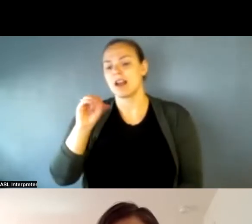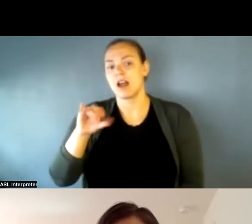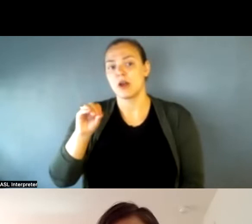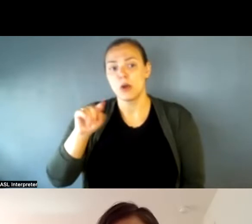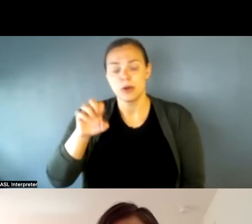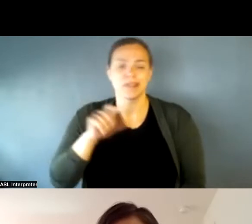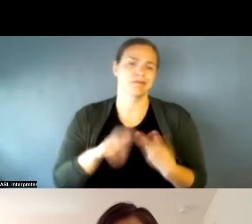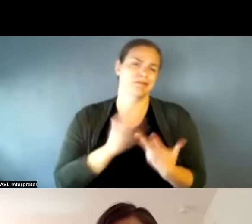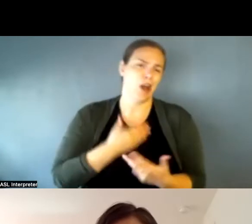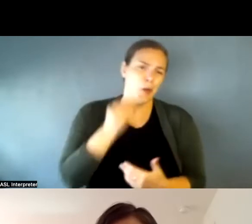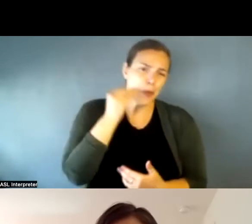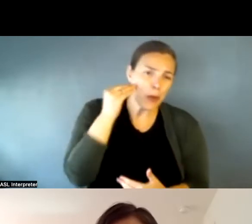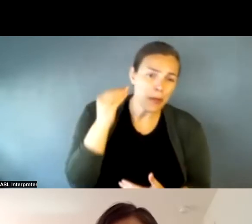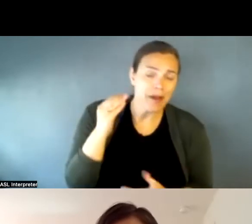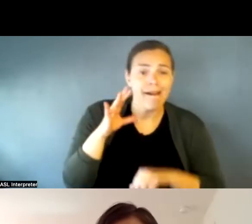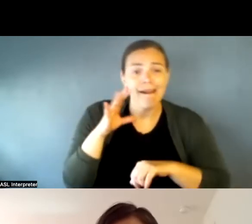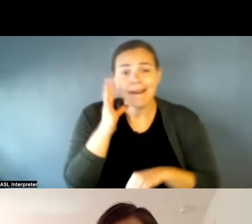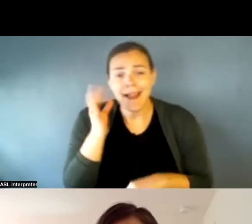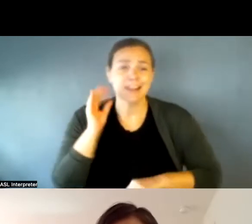dogs. But I think